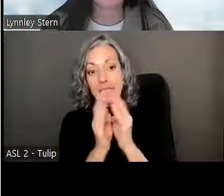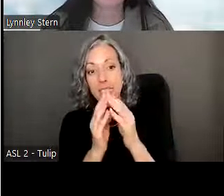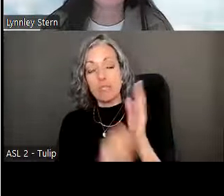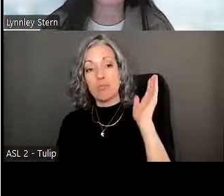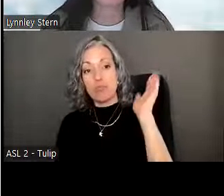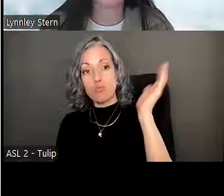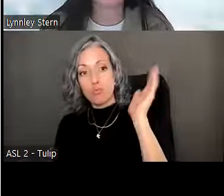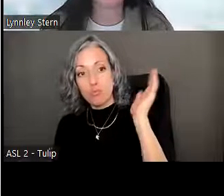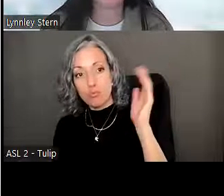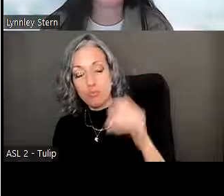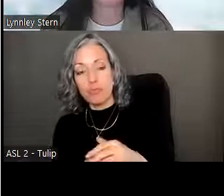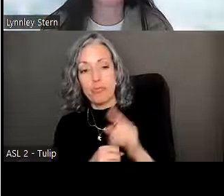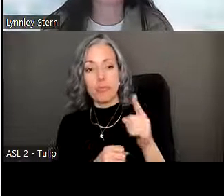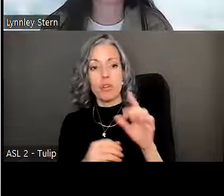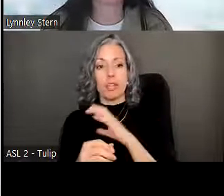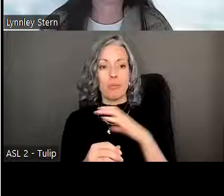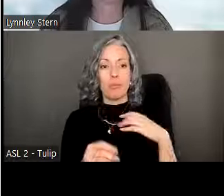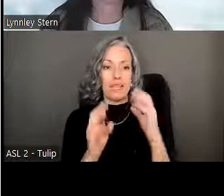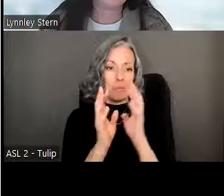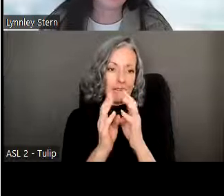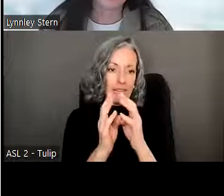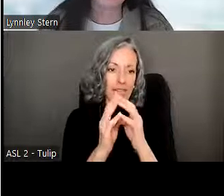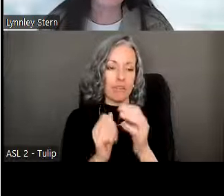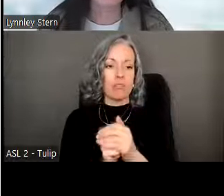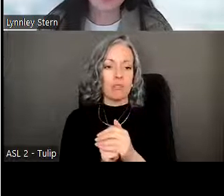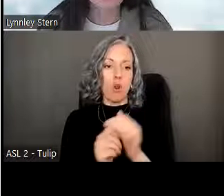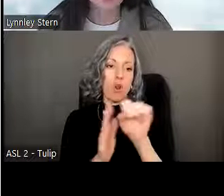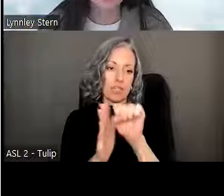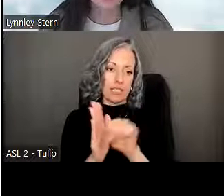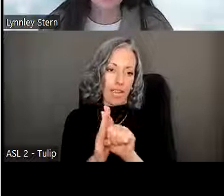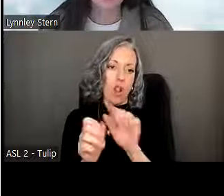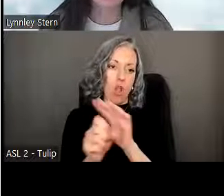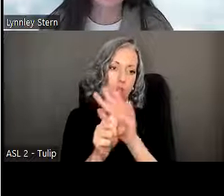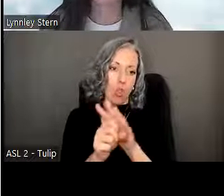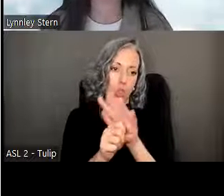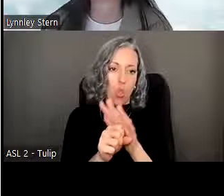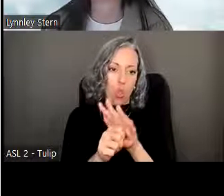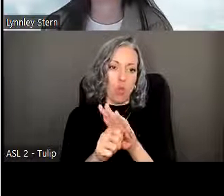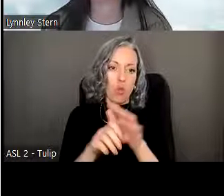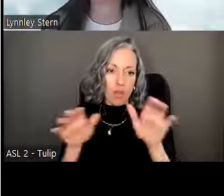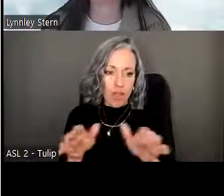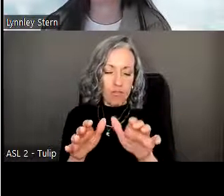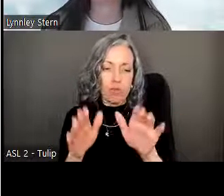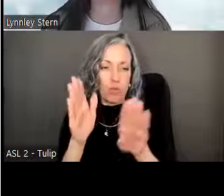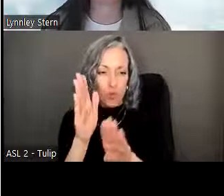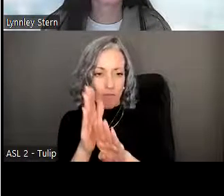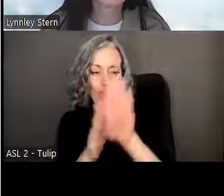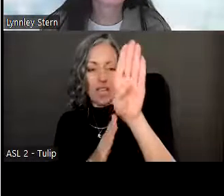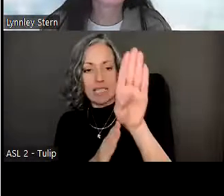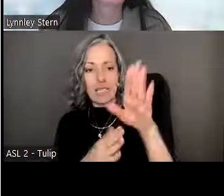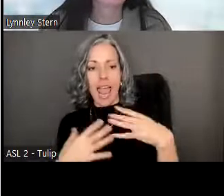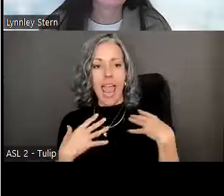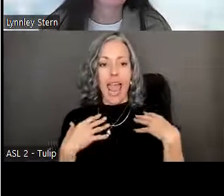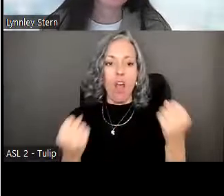to the Alzheimer's Advisory Committee meeting on our statewide and local efforts to advance the California Healthy Brain Initiative